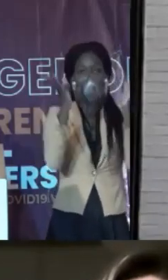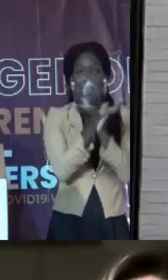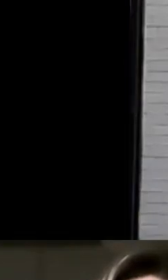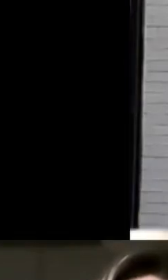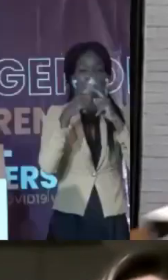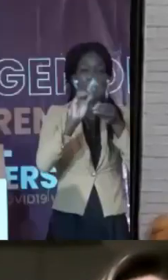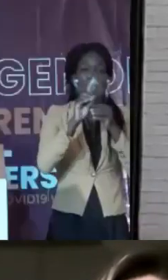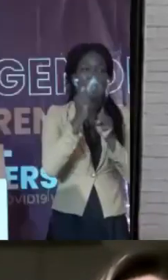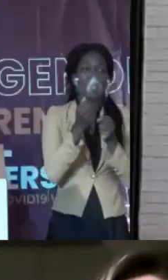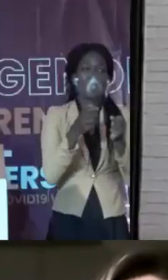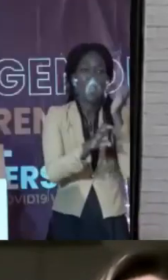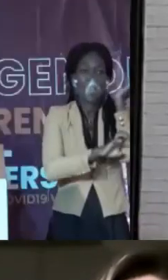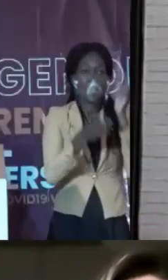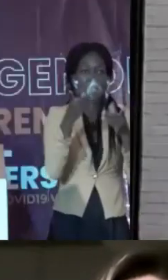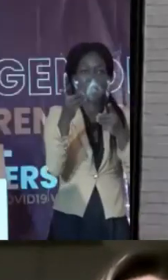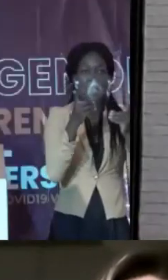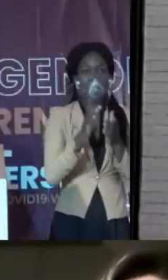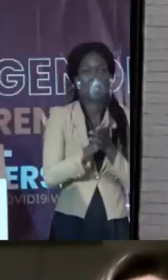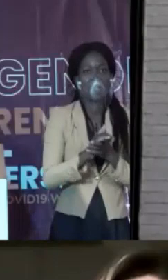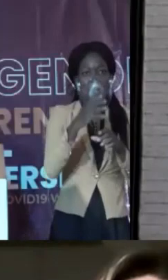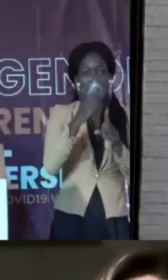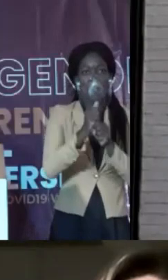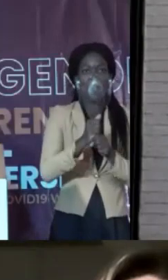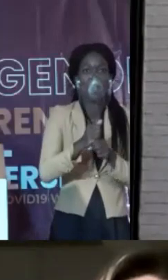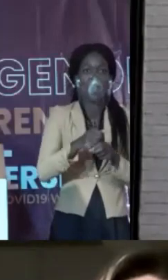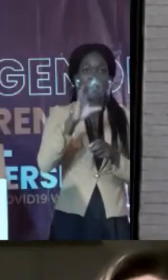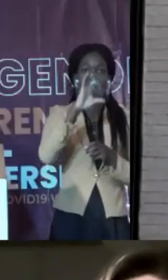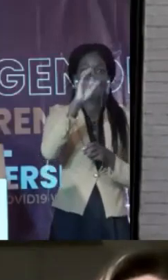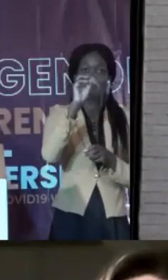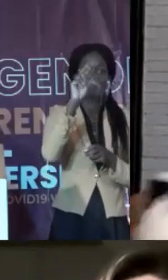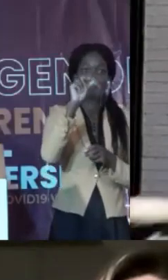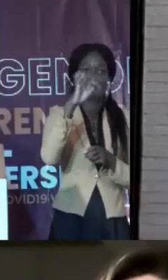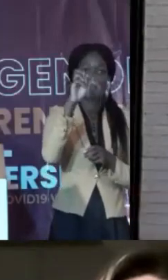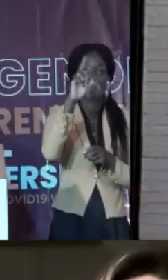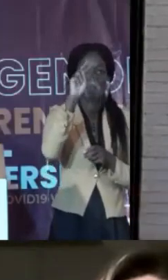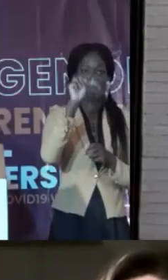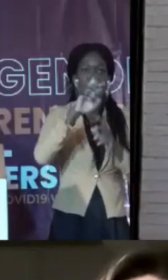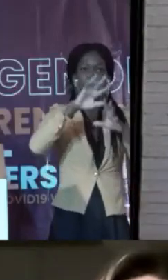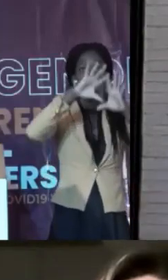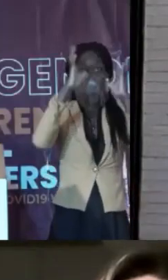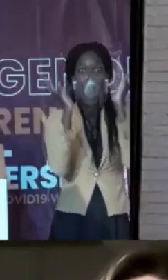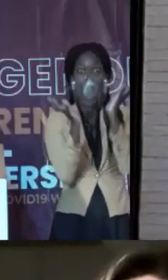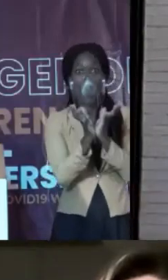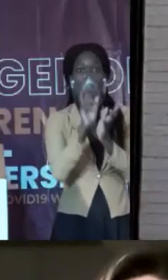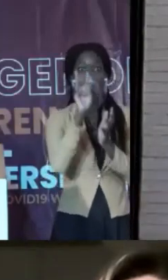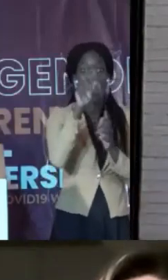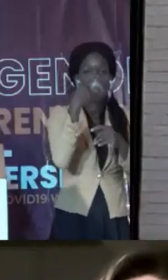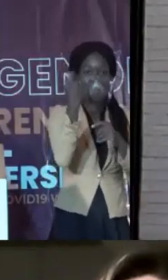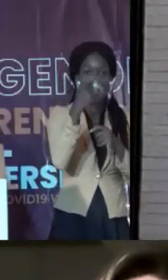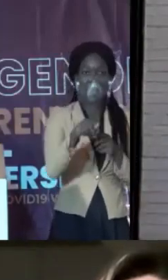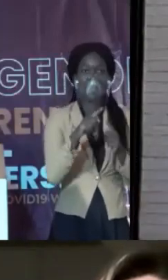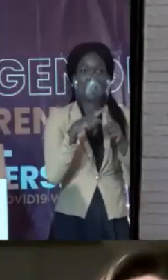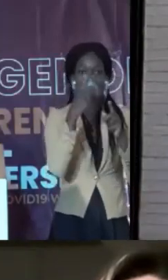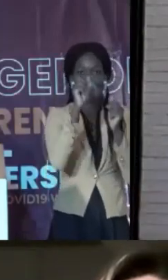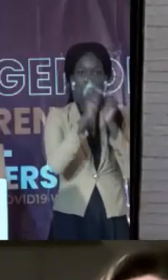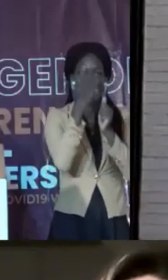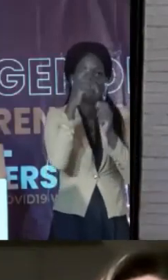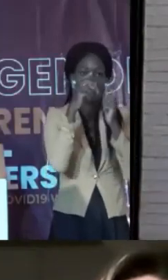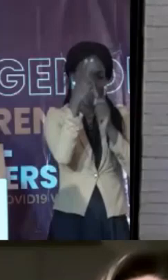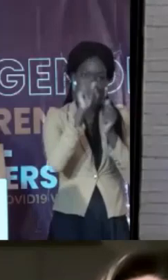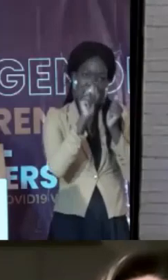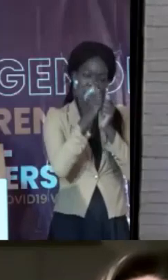country director for Concern Worldwide in Malawi from 2015 to 2018. Prior to